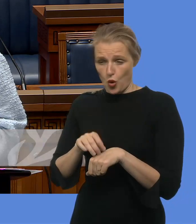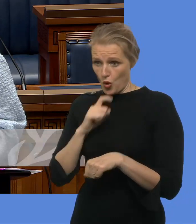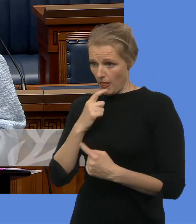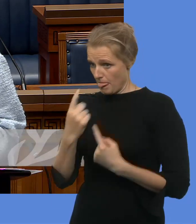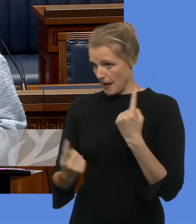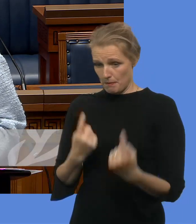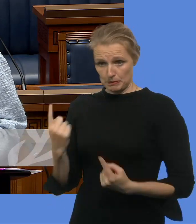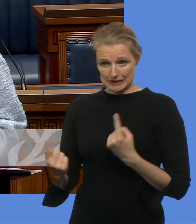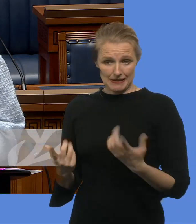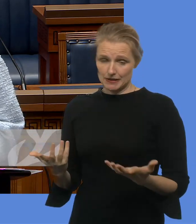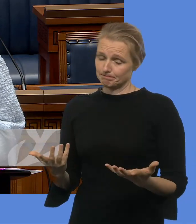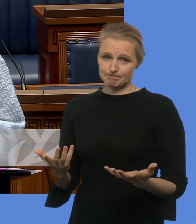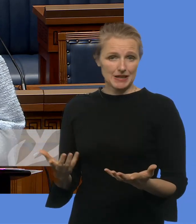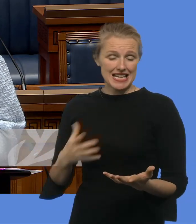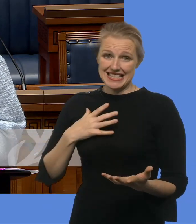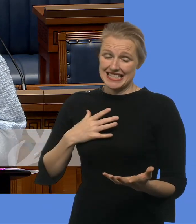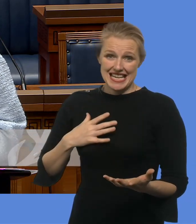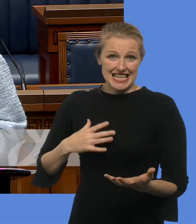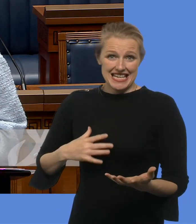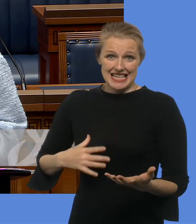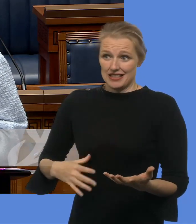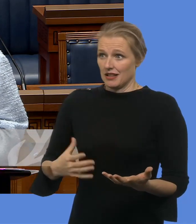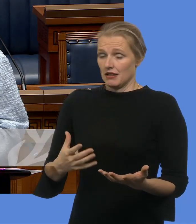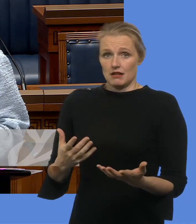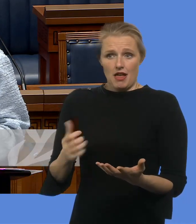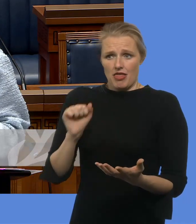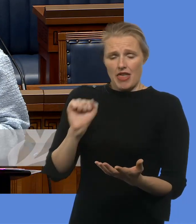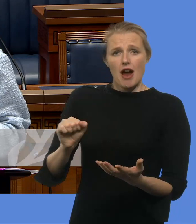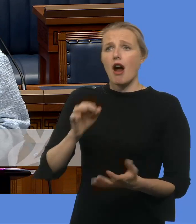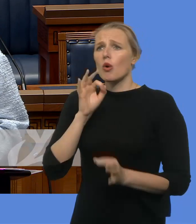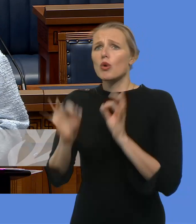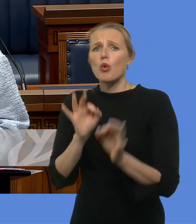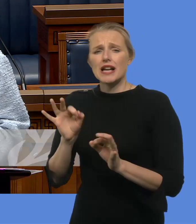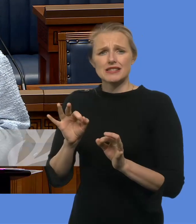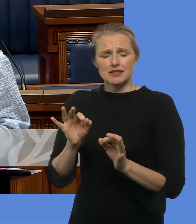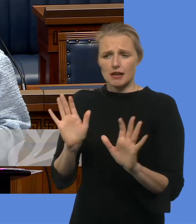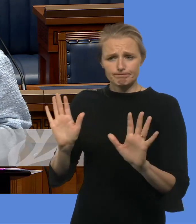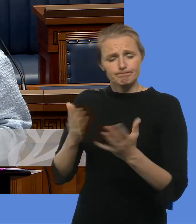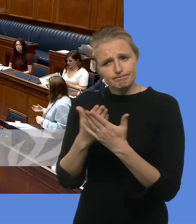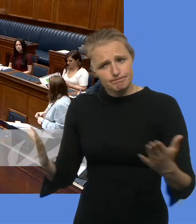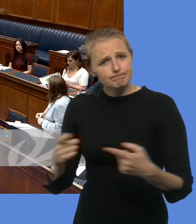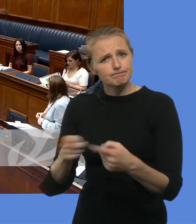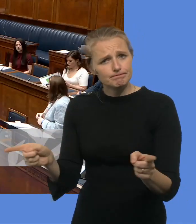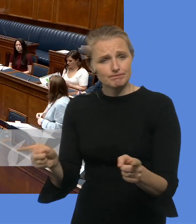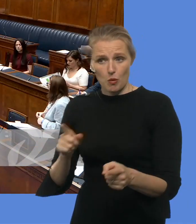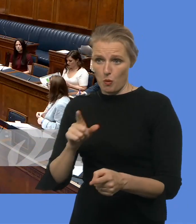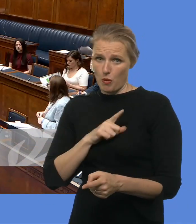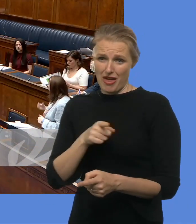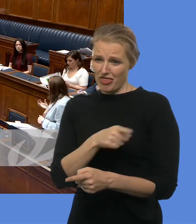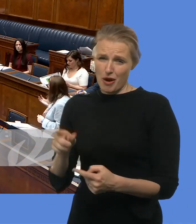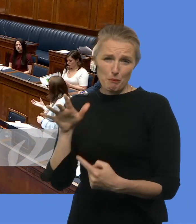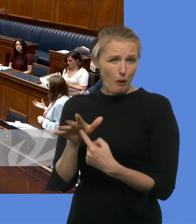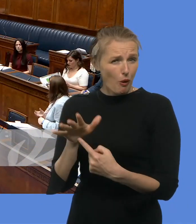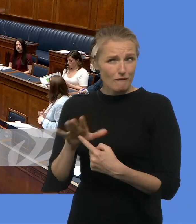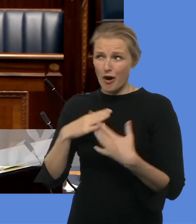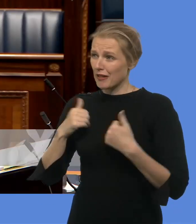clearly need to have their demands looked at favourably, given the importance of them to